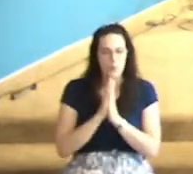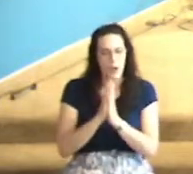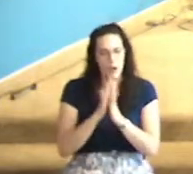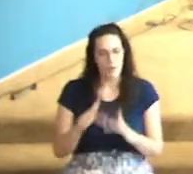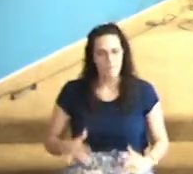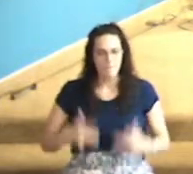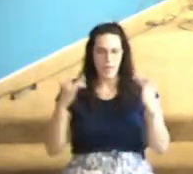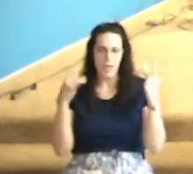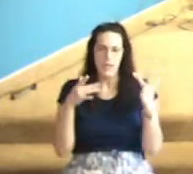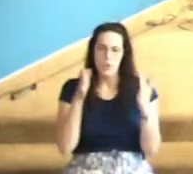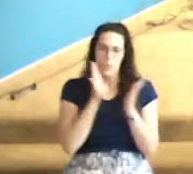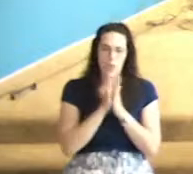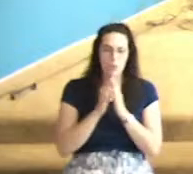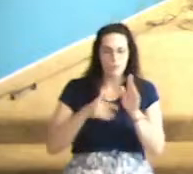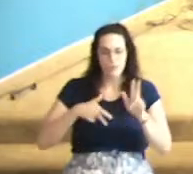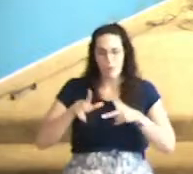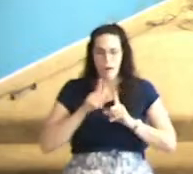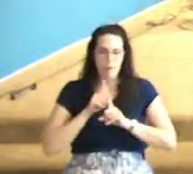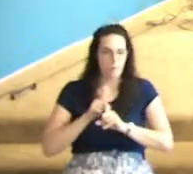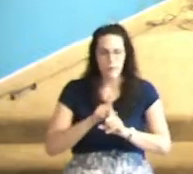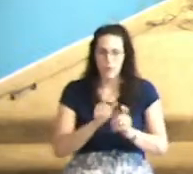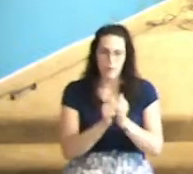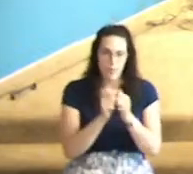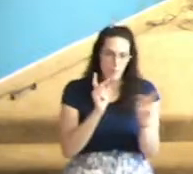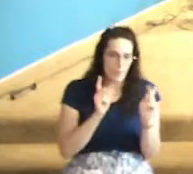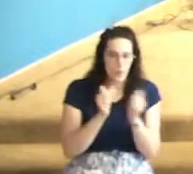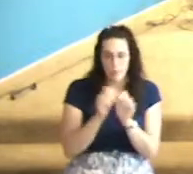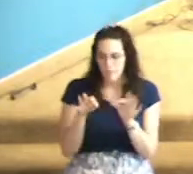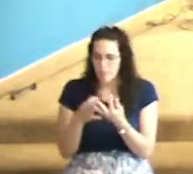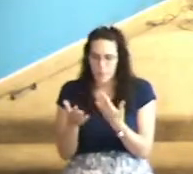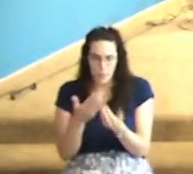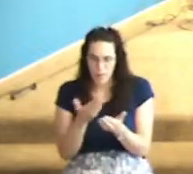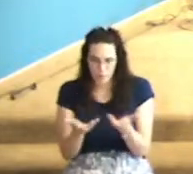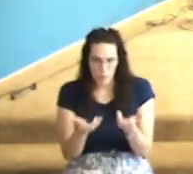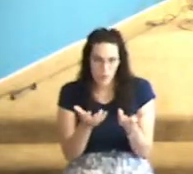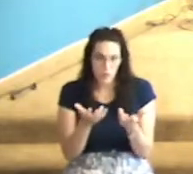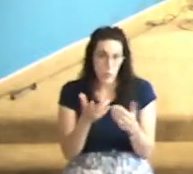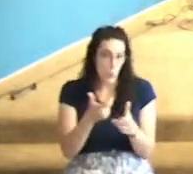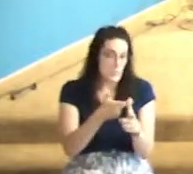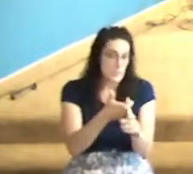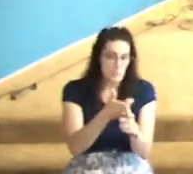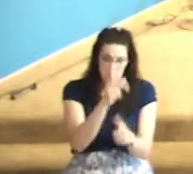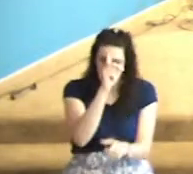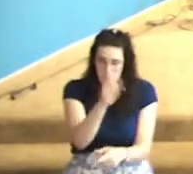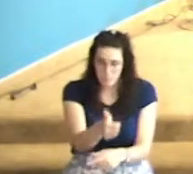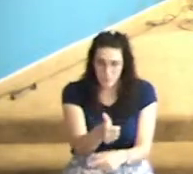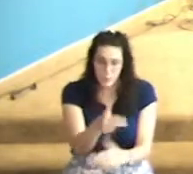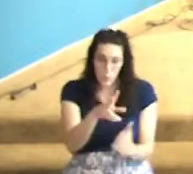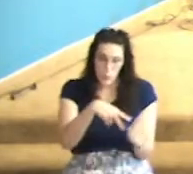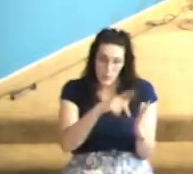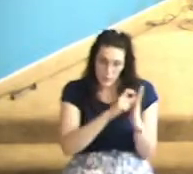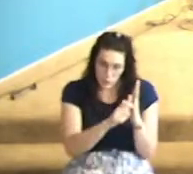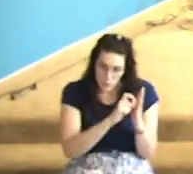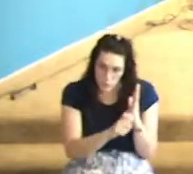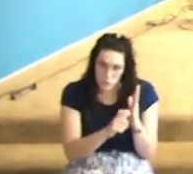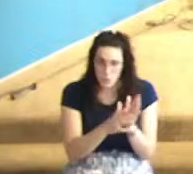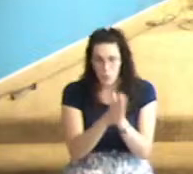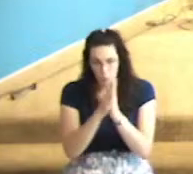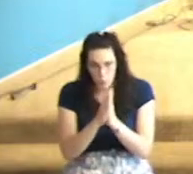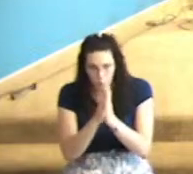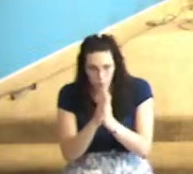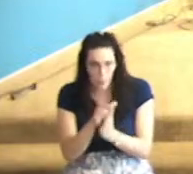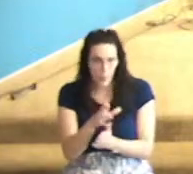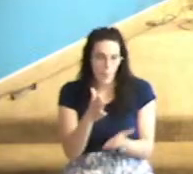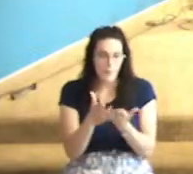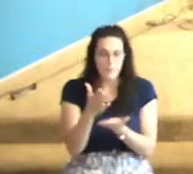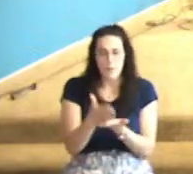walk with our people, with your family, however you want to, whatever pace you want to, and read the scripture and pray. Or there might be